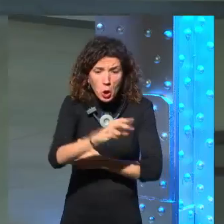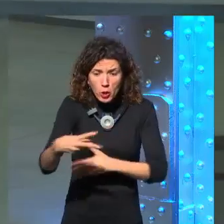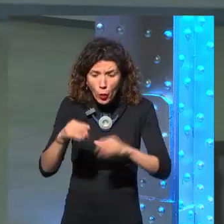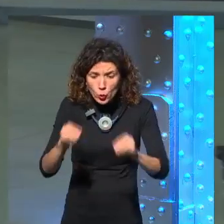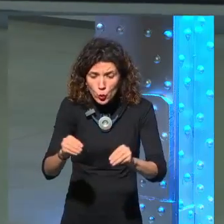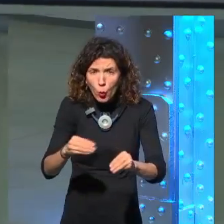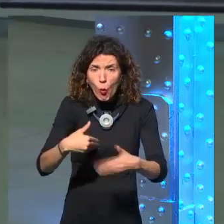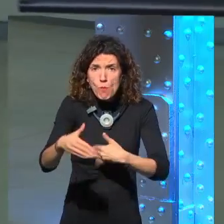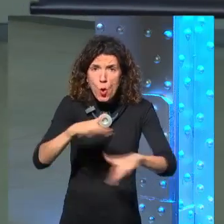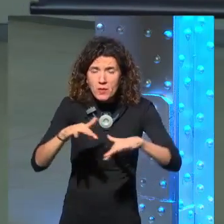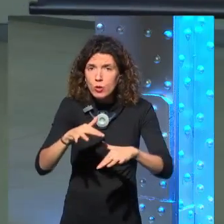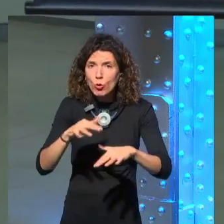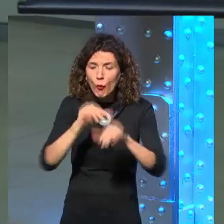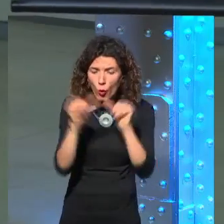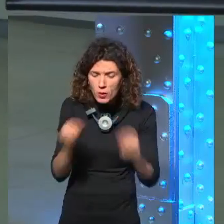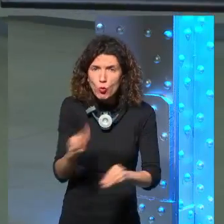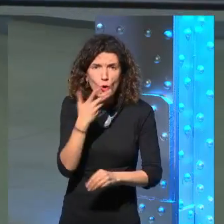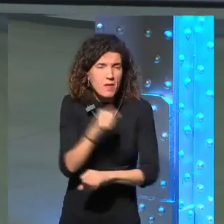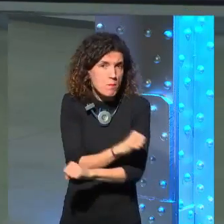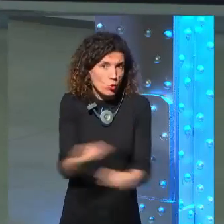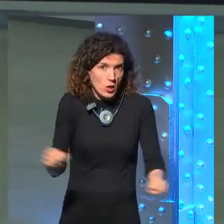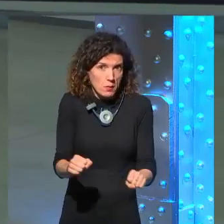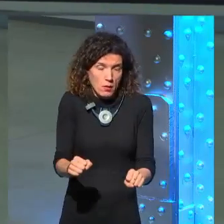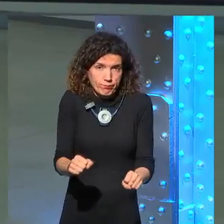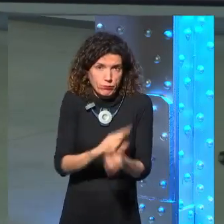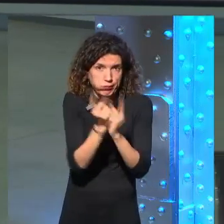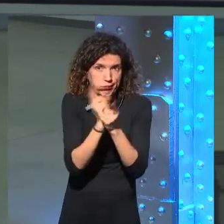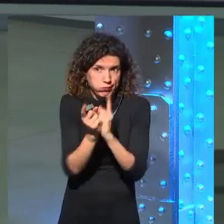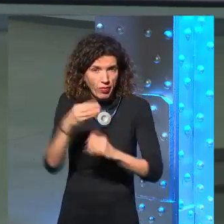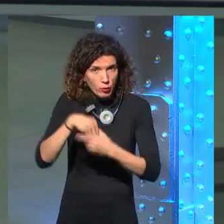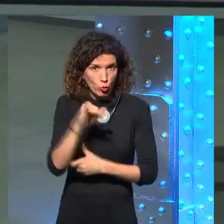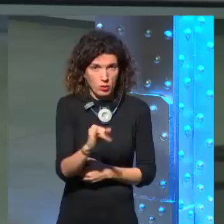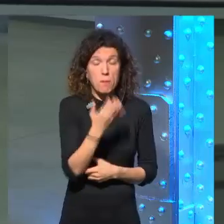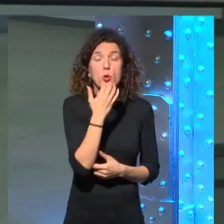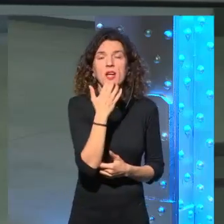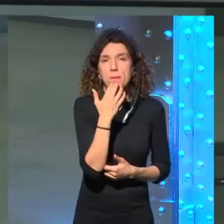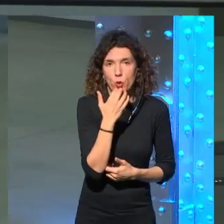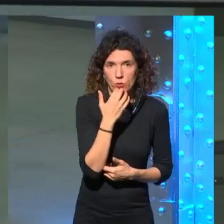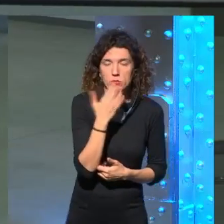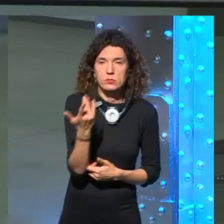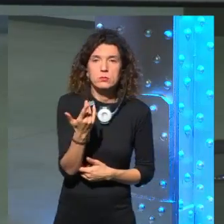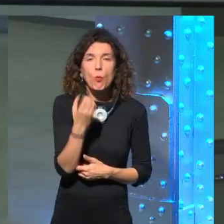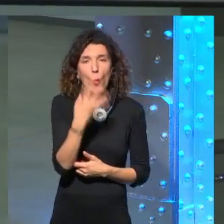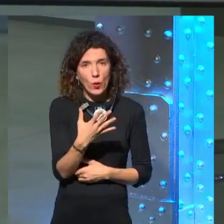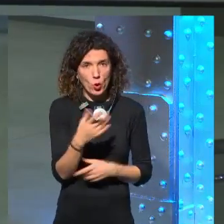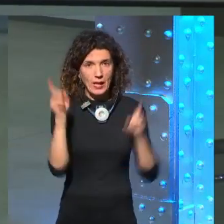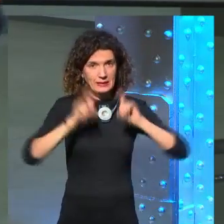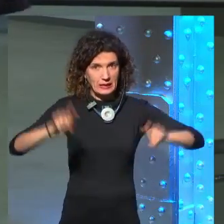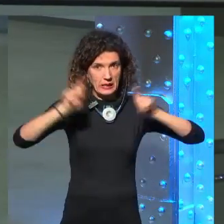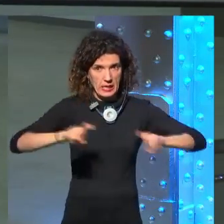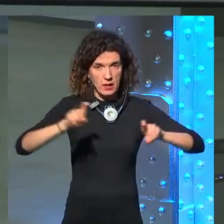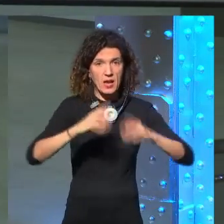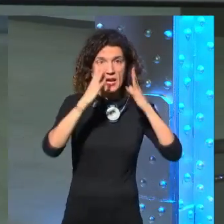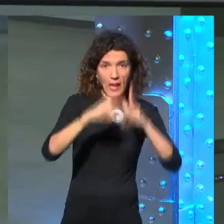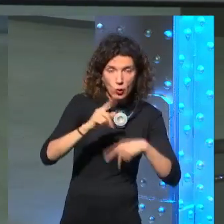next. I asked him how he was getting on teaching the politicians some mathematical chaos theory and calculus, but he said,